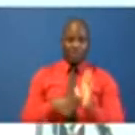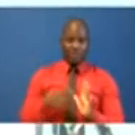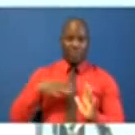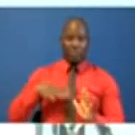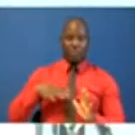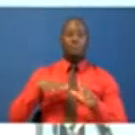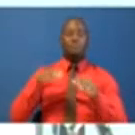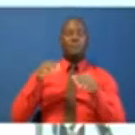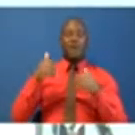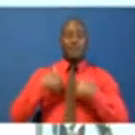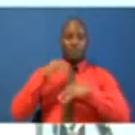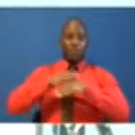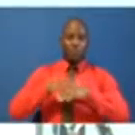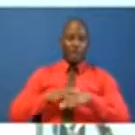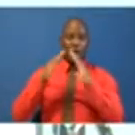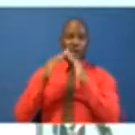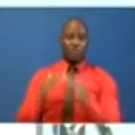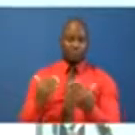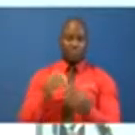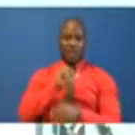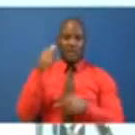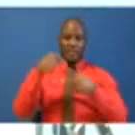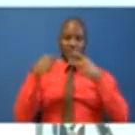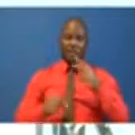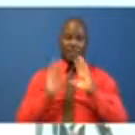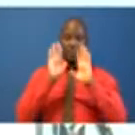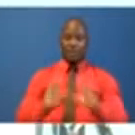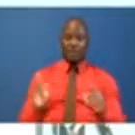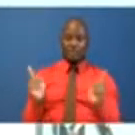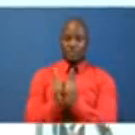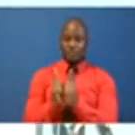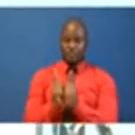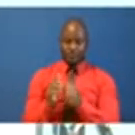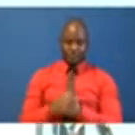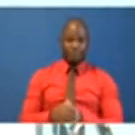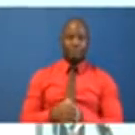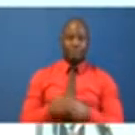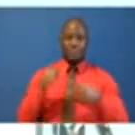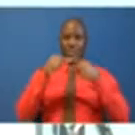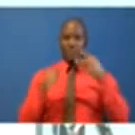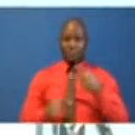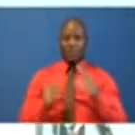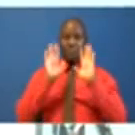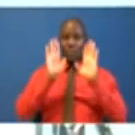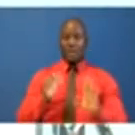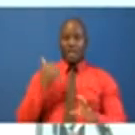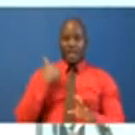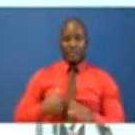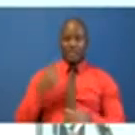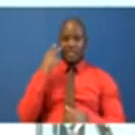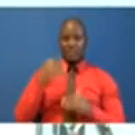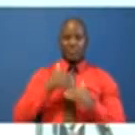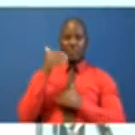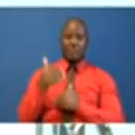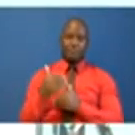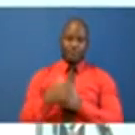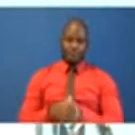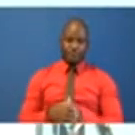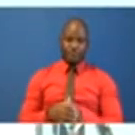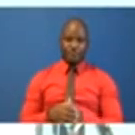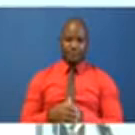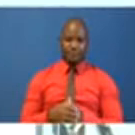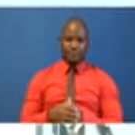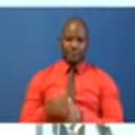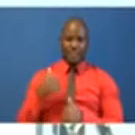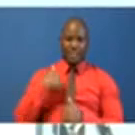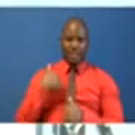in clergy also have a healthy problem but two other things i think are important briefly please i think the two other things are important for me is i'm looking for a leader who